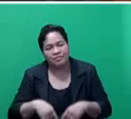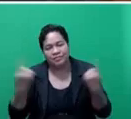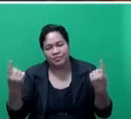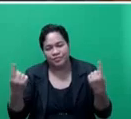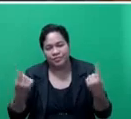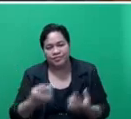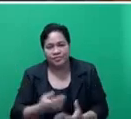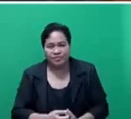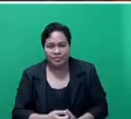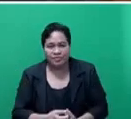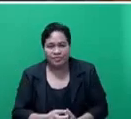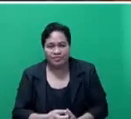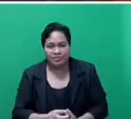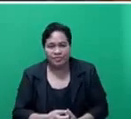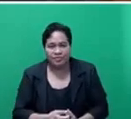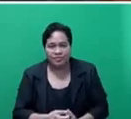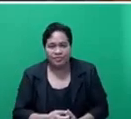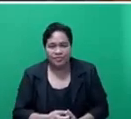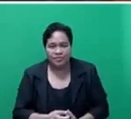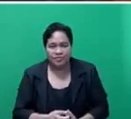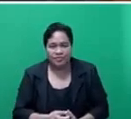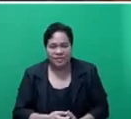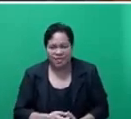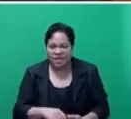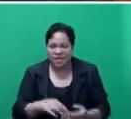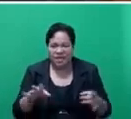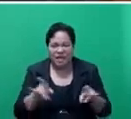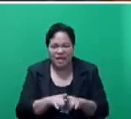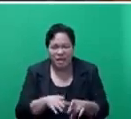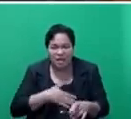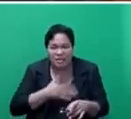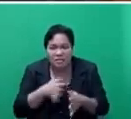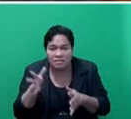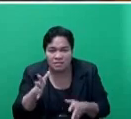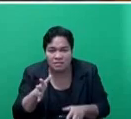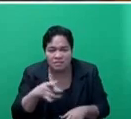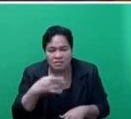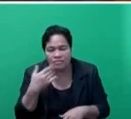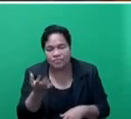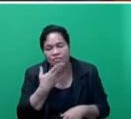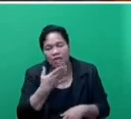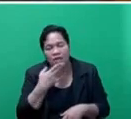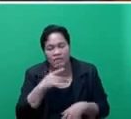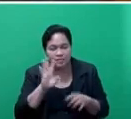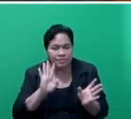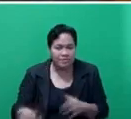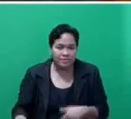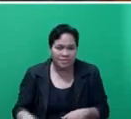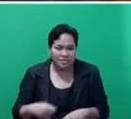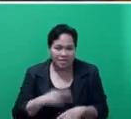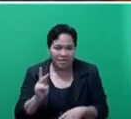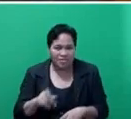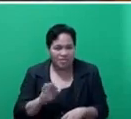and as I said, it is killing the interests of the people in their Parliament. Honourable